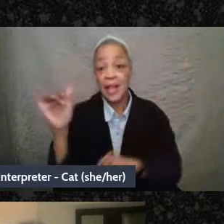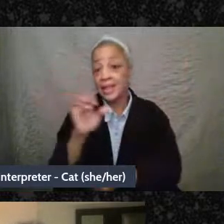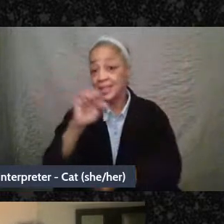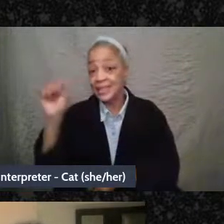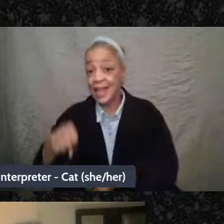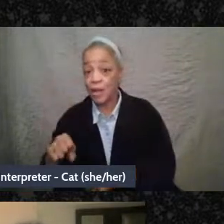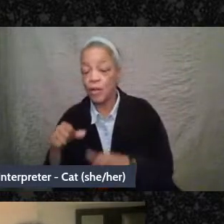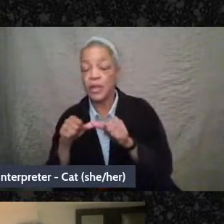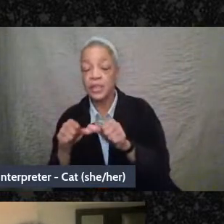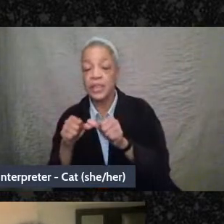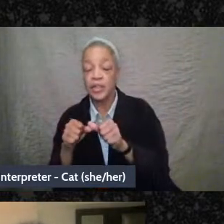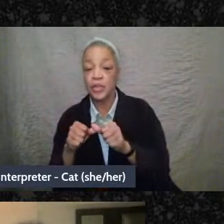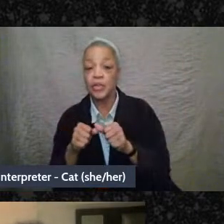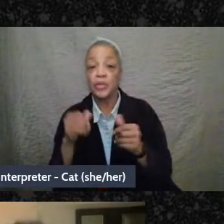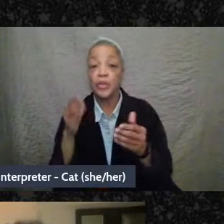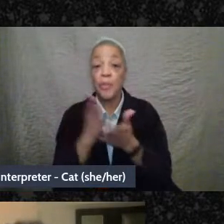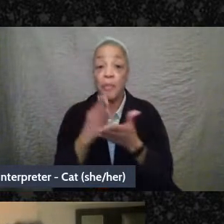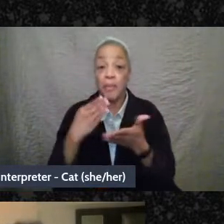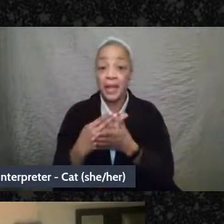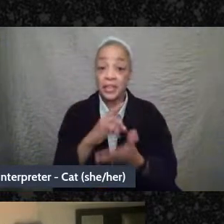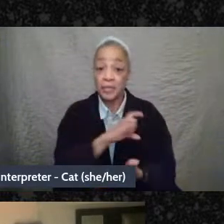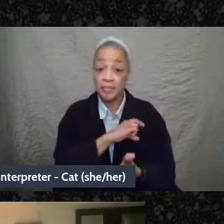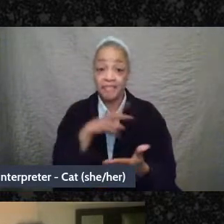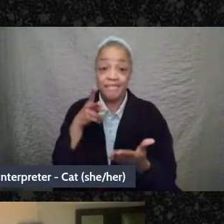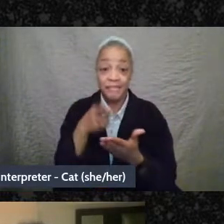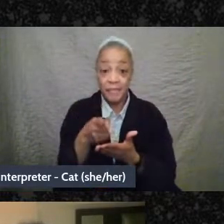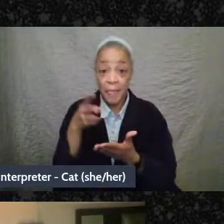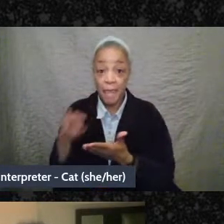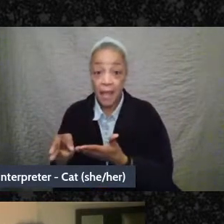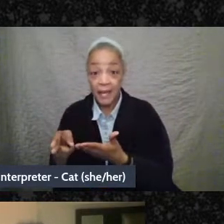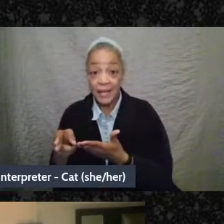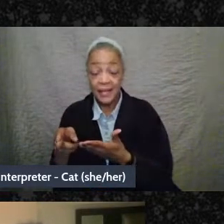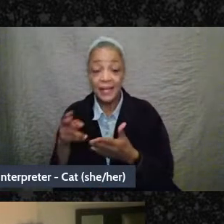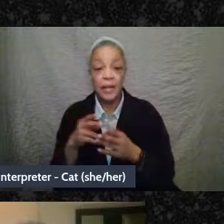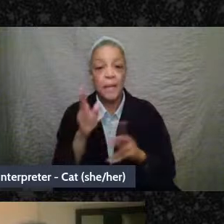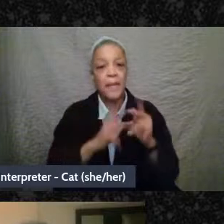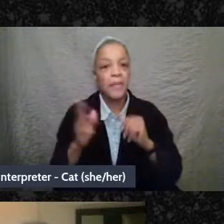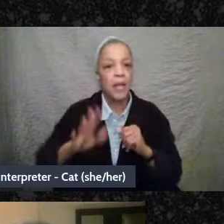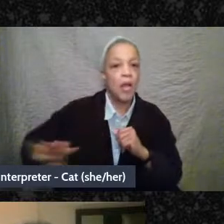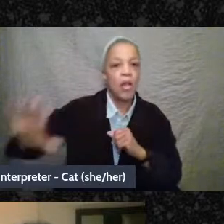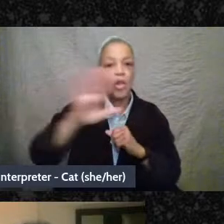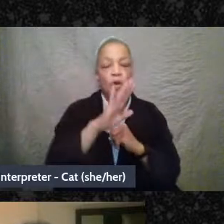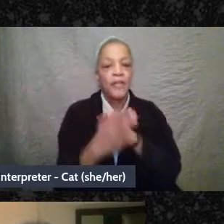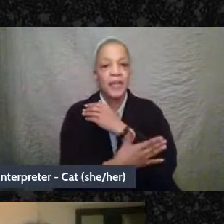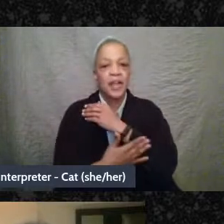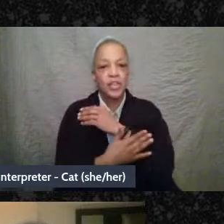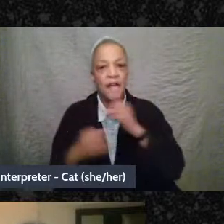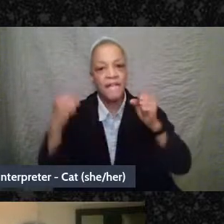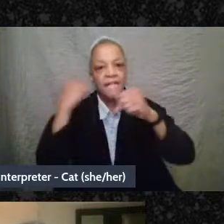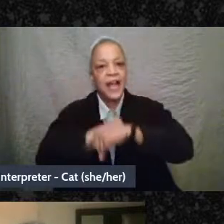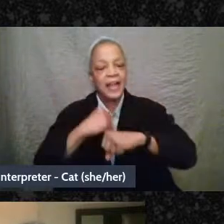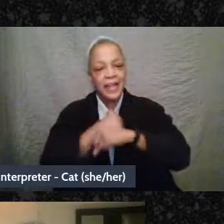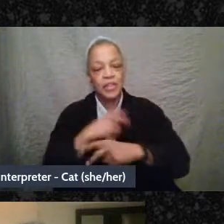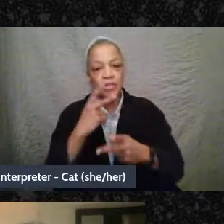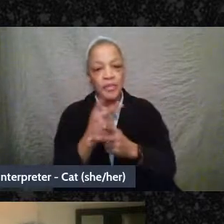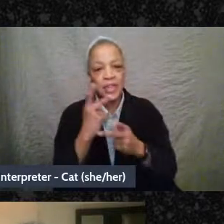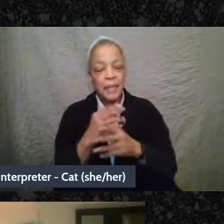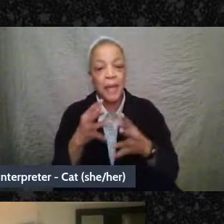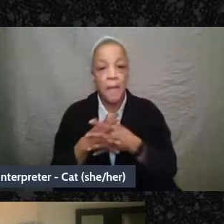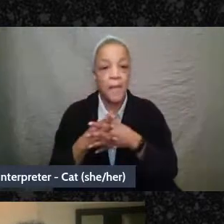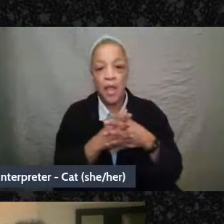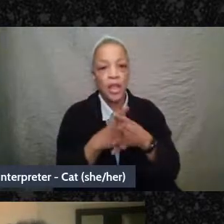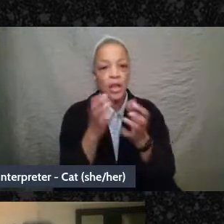to cut police department budgets, that people across the country are successfully fighting to keep American Rescue Plan